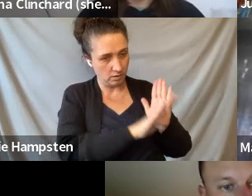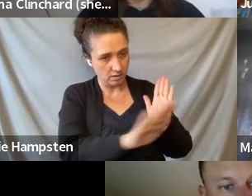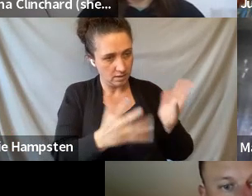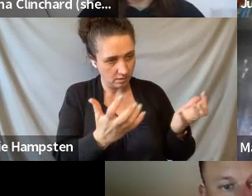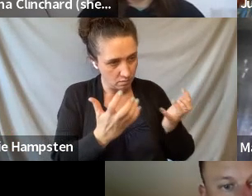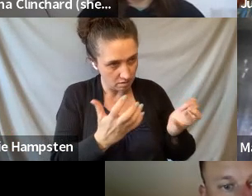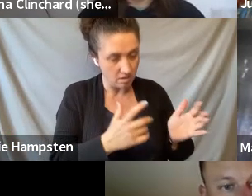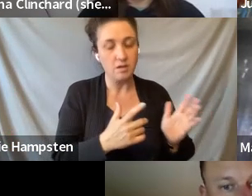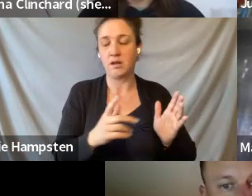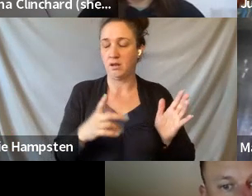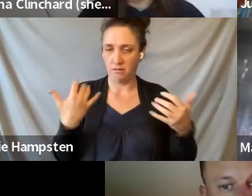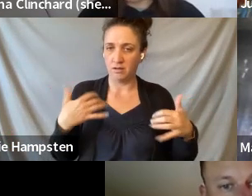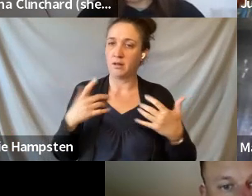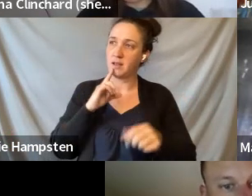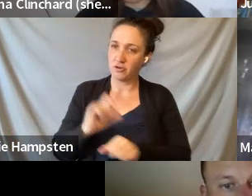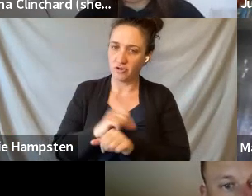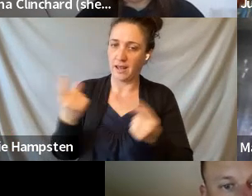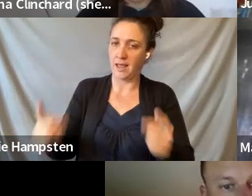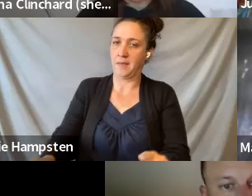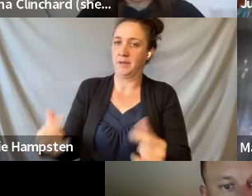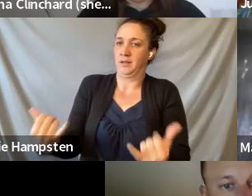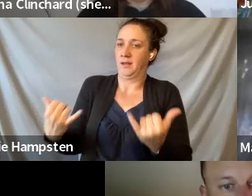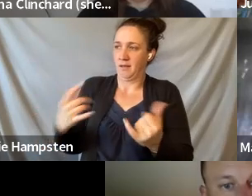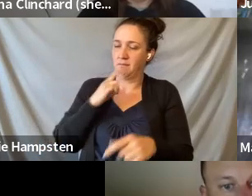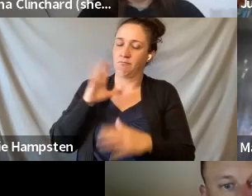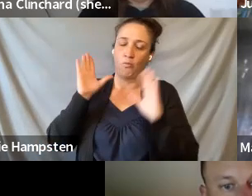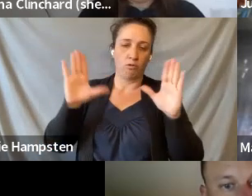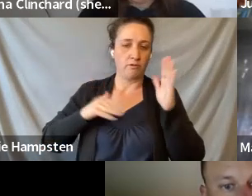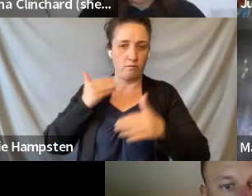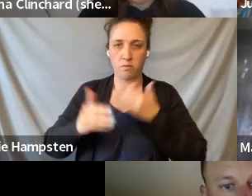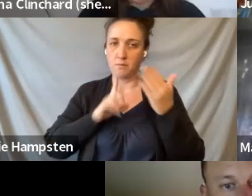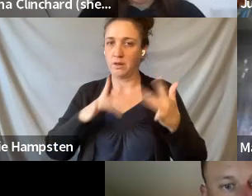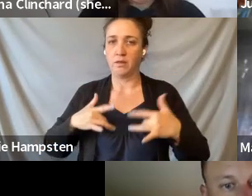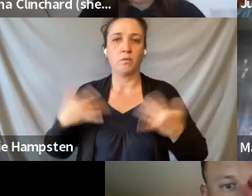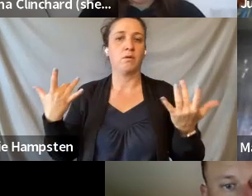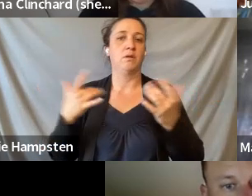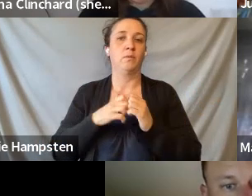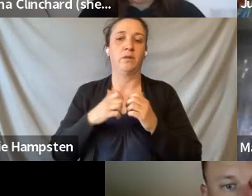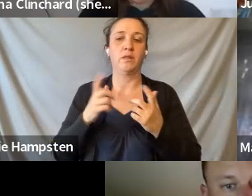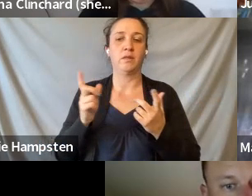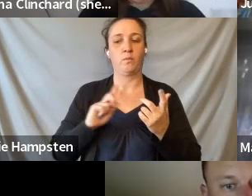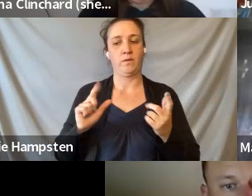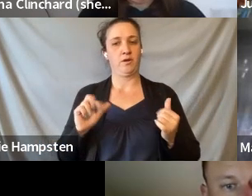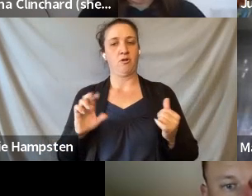wonderful process. And I'm delighted with where we are,